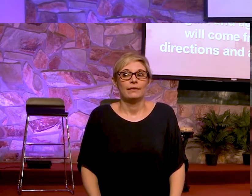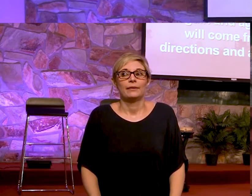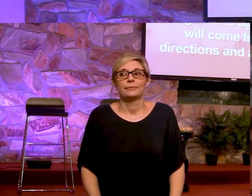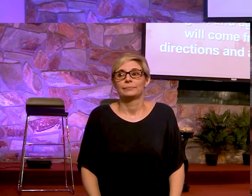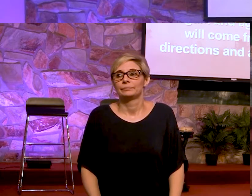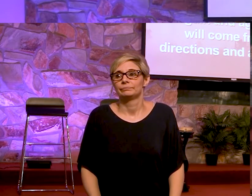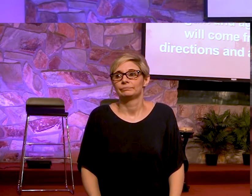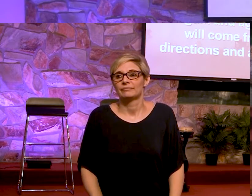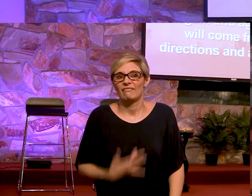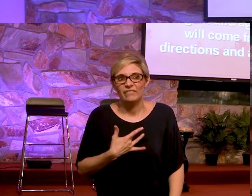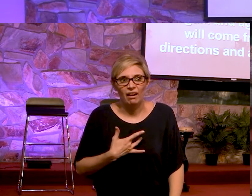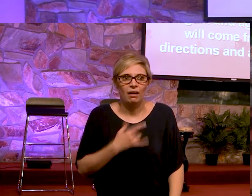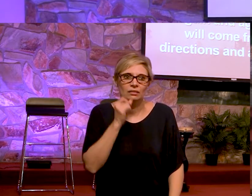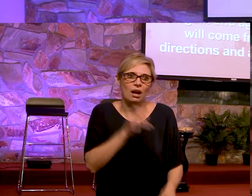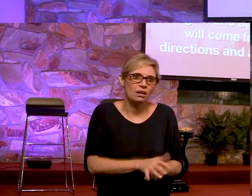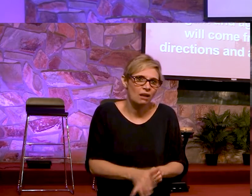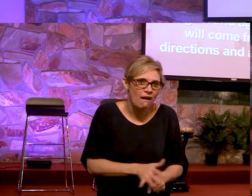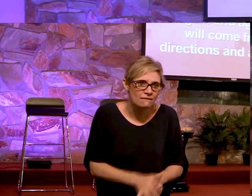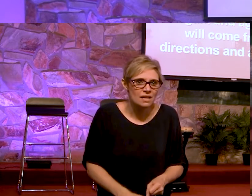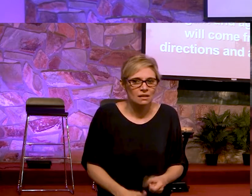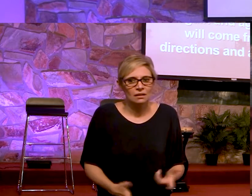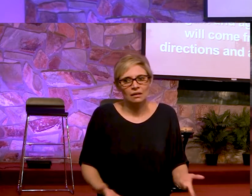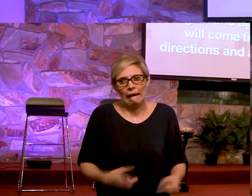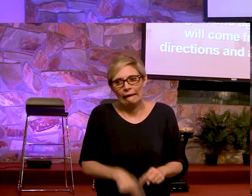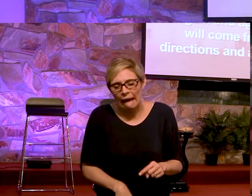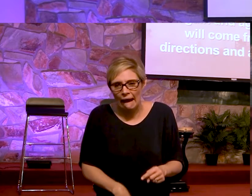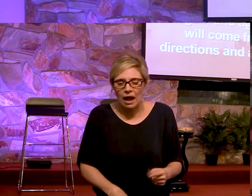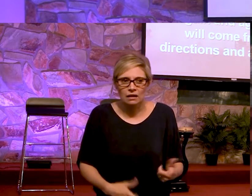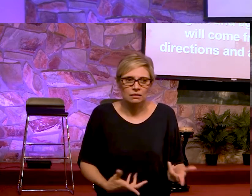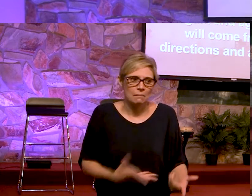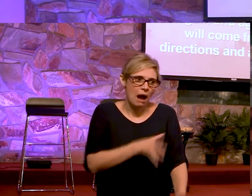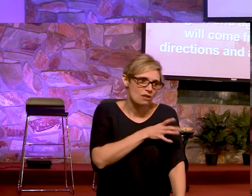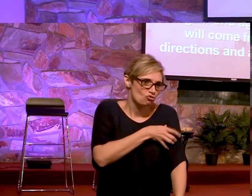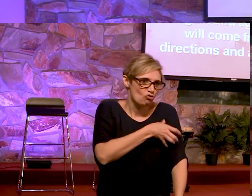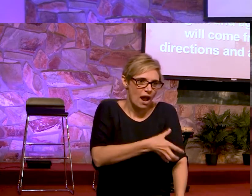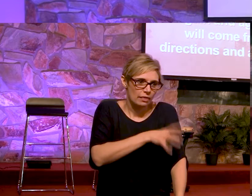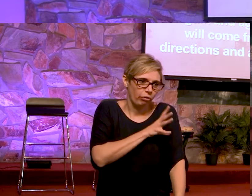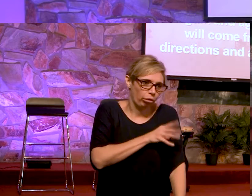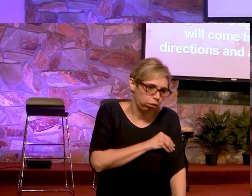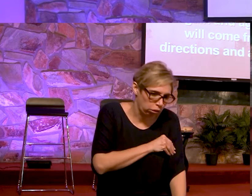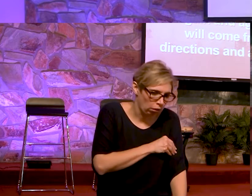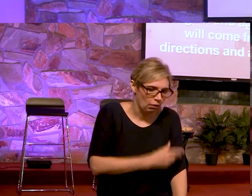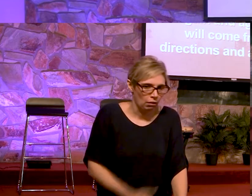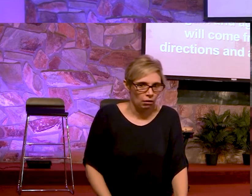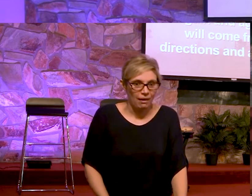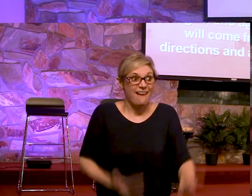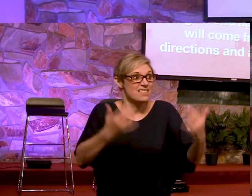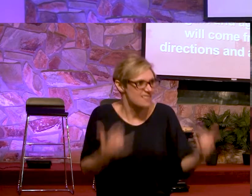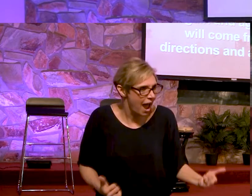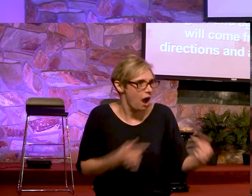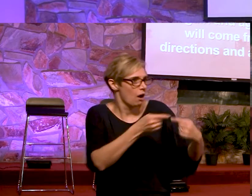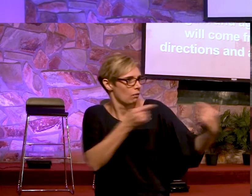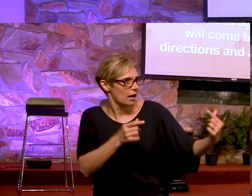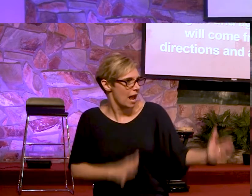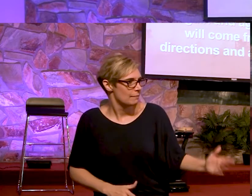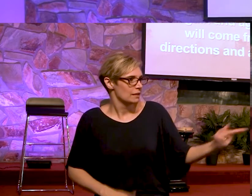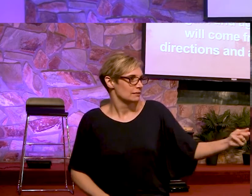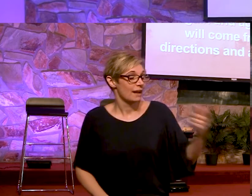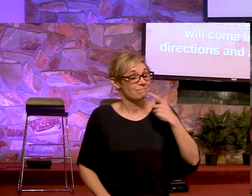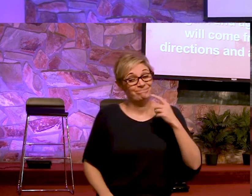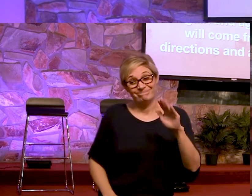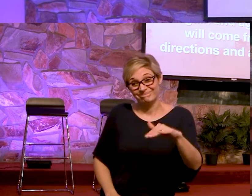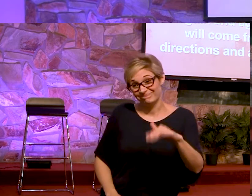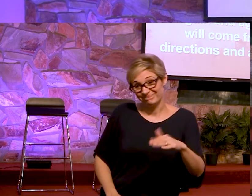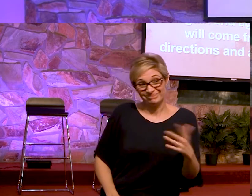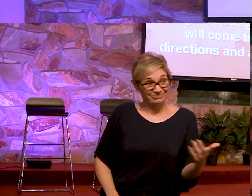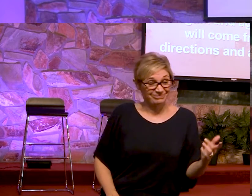You're inadequate, you feel, I can't do it anymore. And then on top of that, you have these people saying, before they